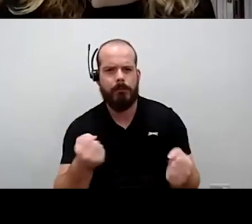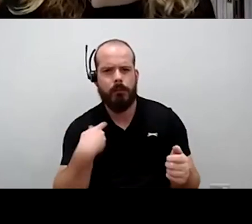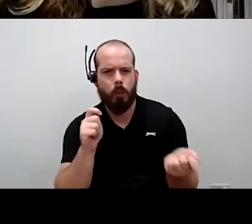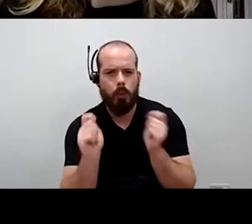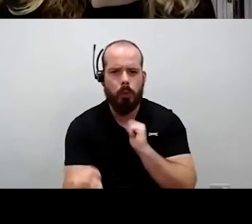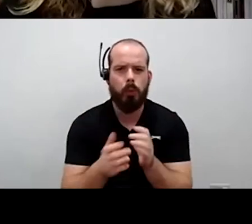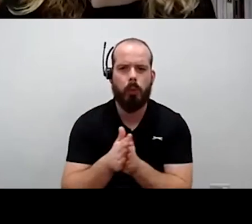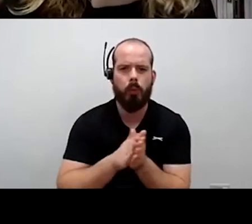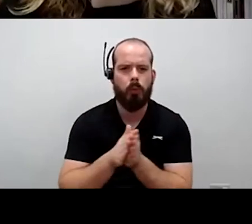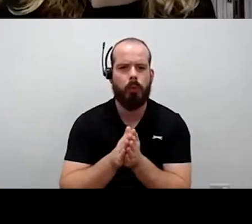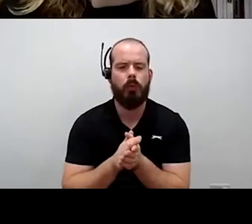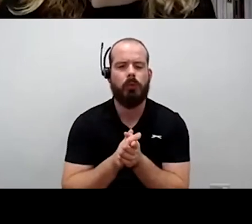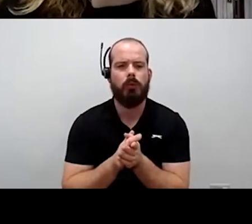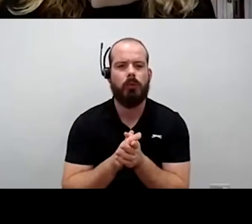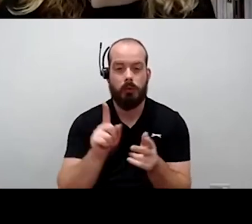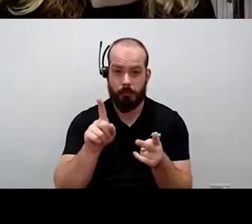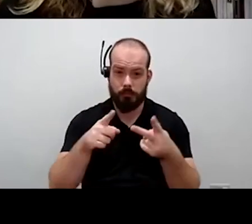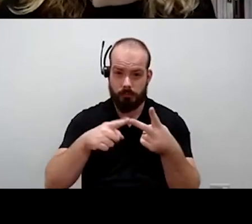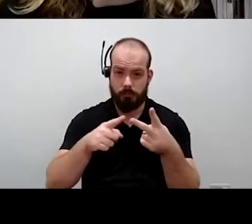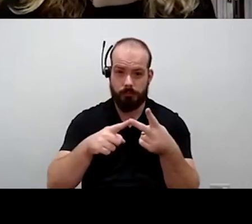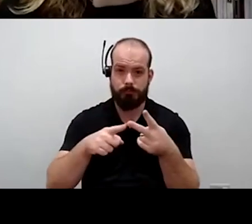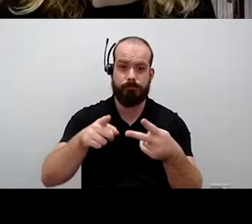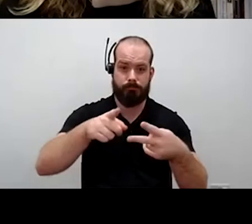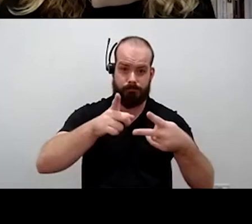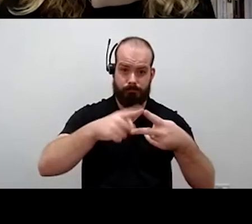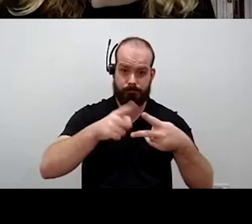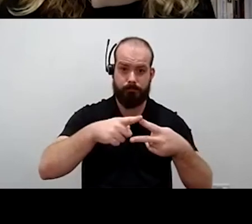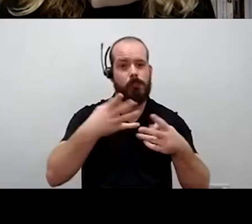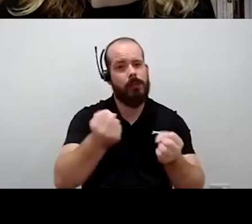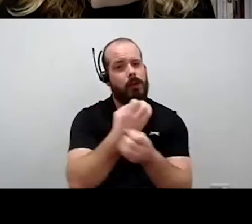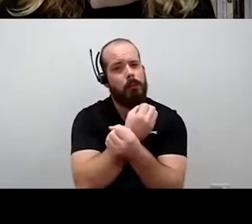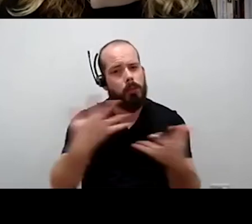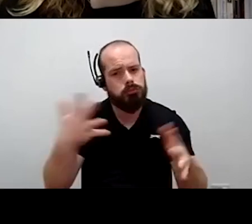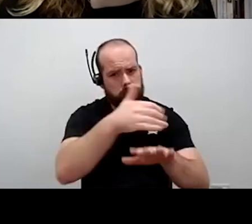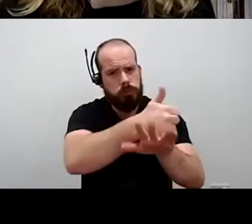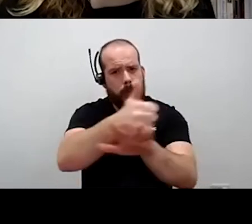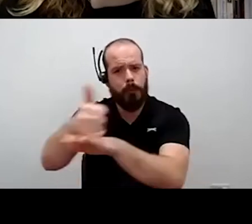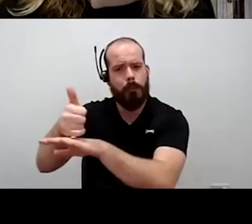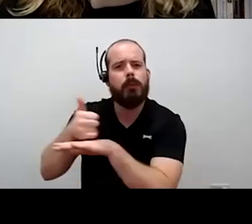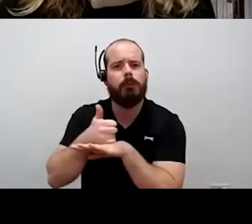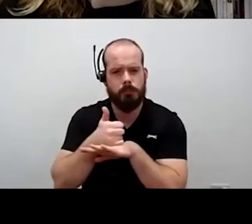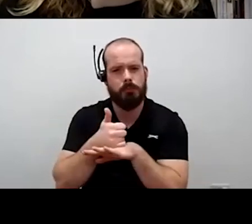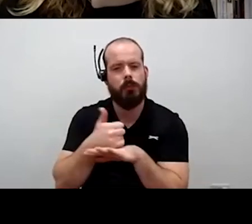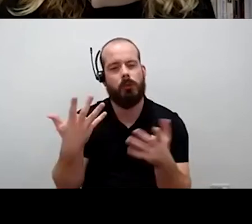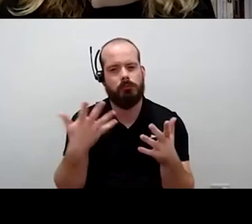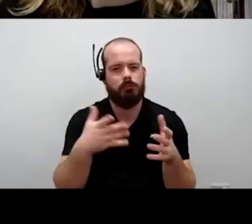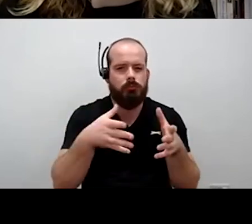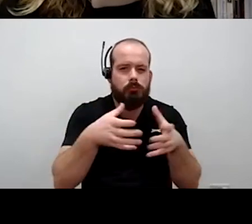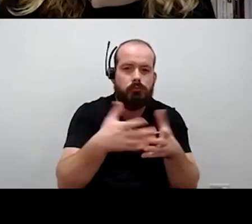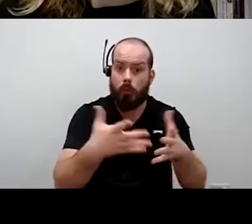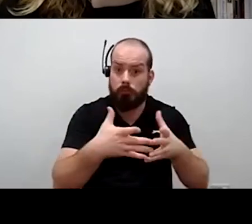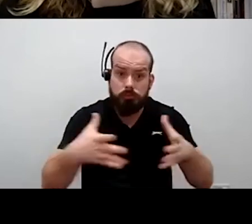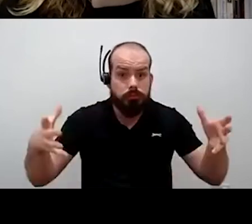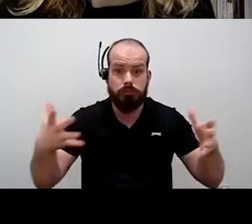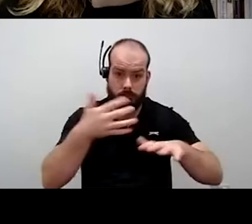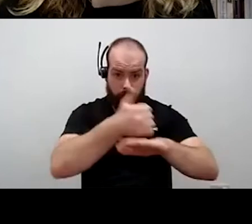nuclear power plant. But if you look at the countries that have a reasonable share or a larger share of nuclear in